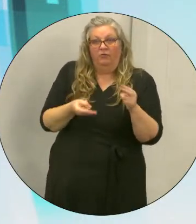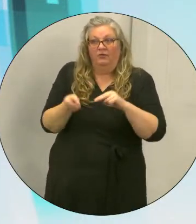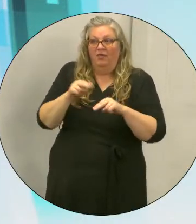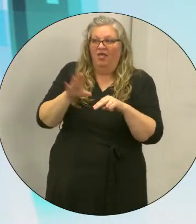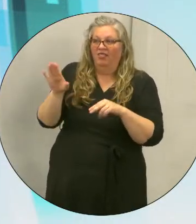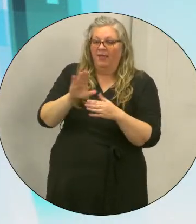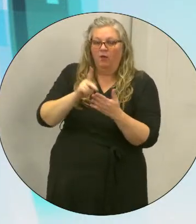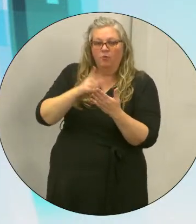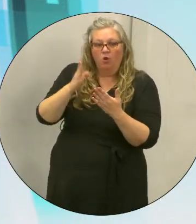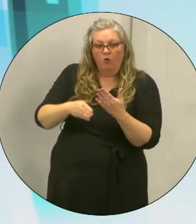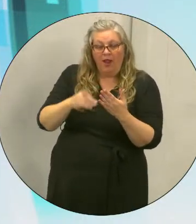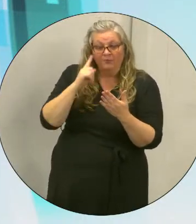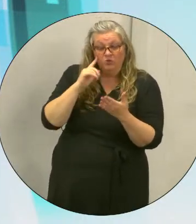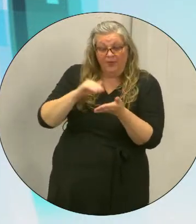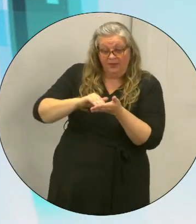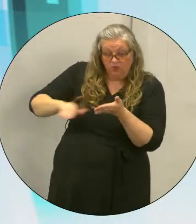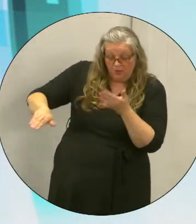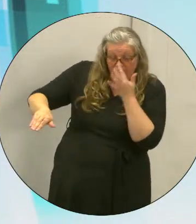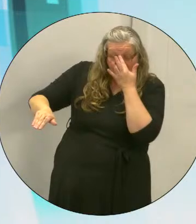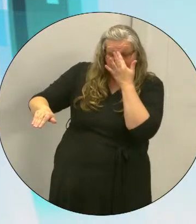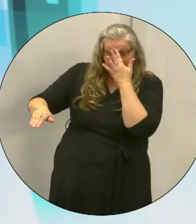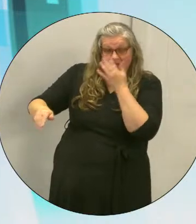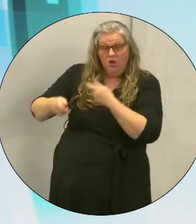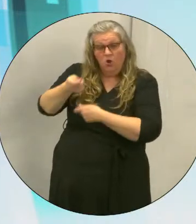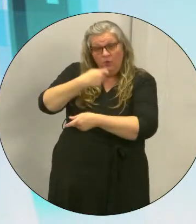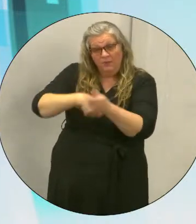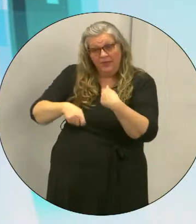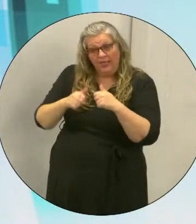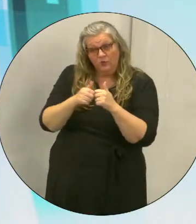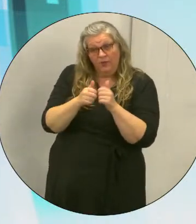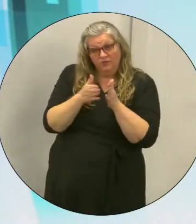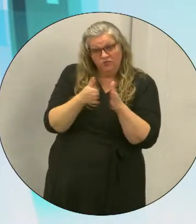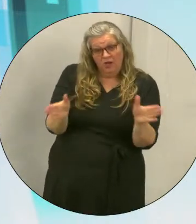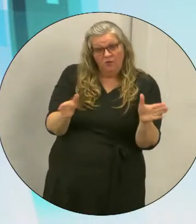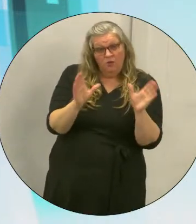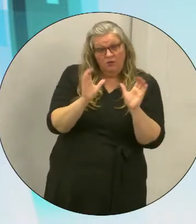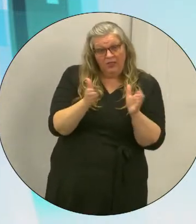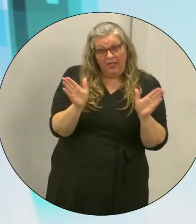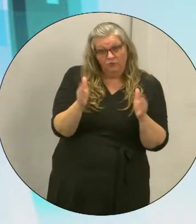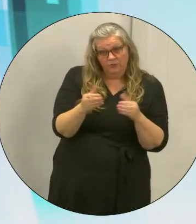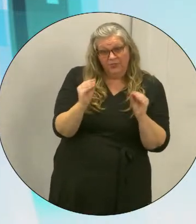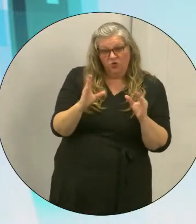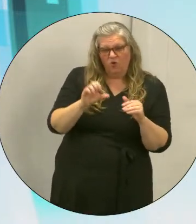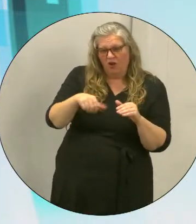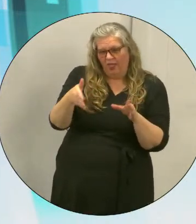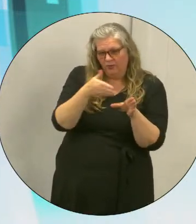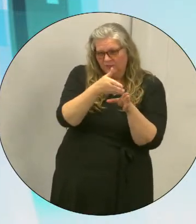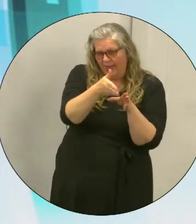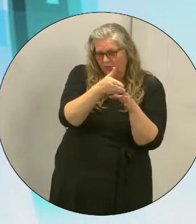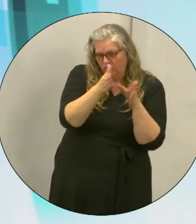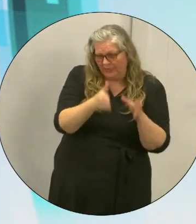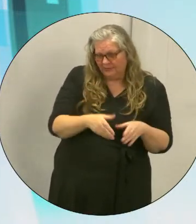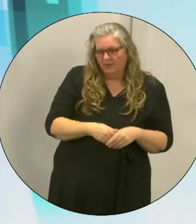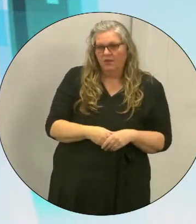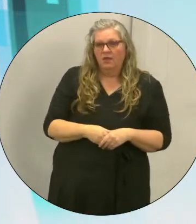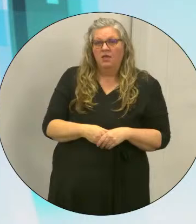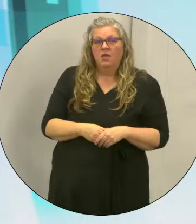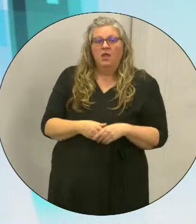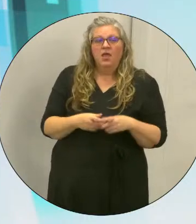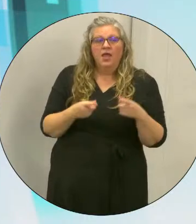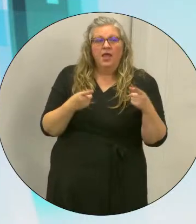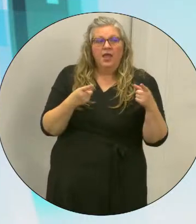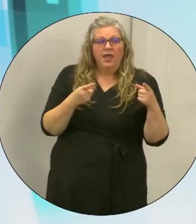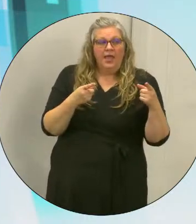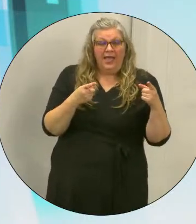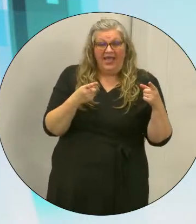to be surplused and replaced with a classroom teacher or other specialist. At this time, this is going on at the